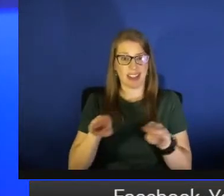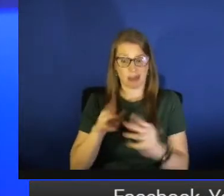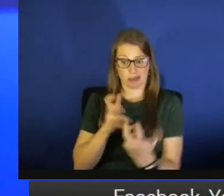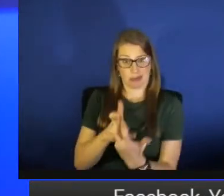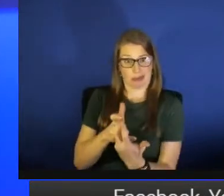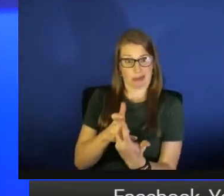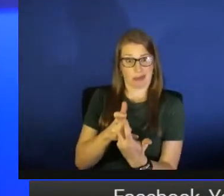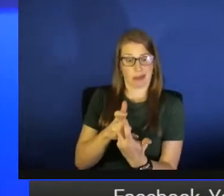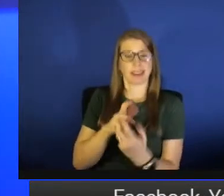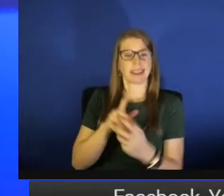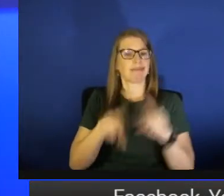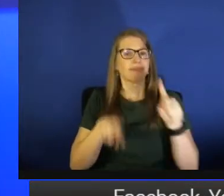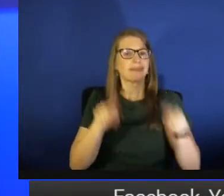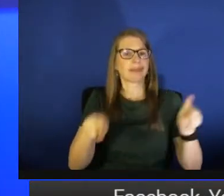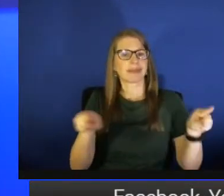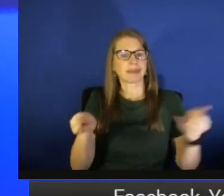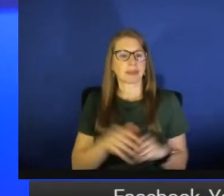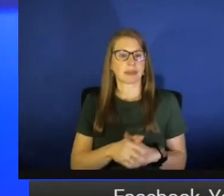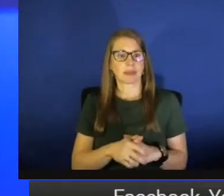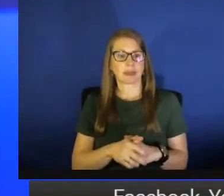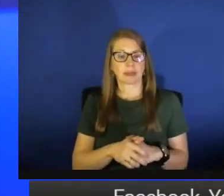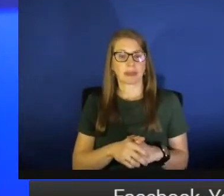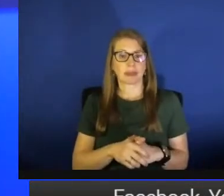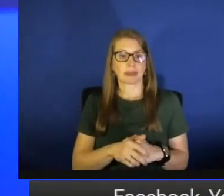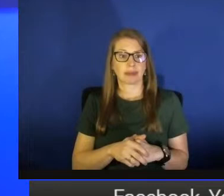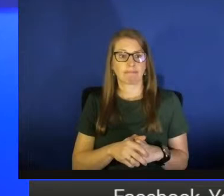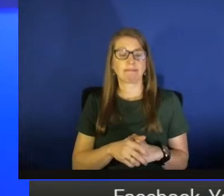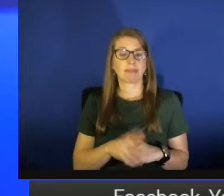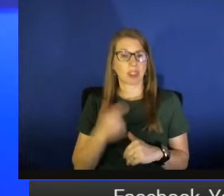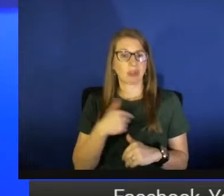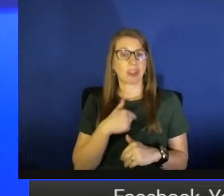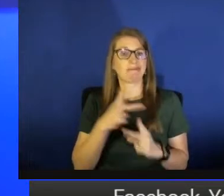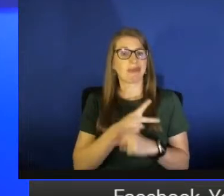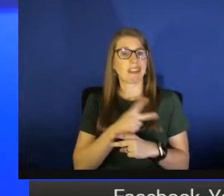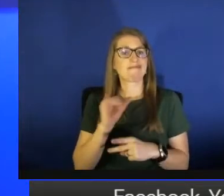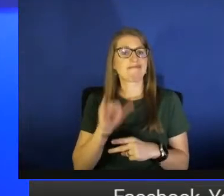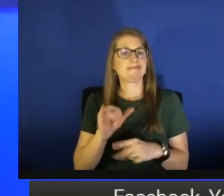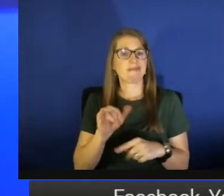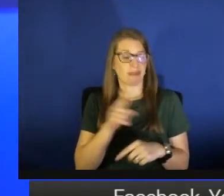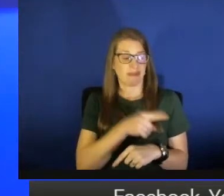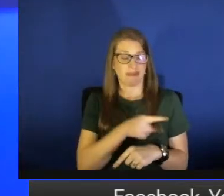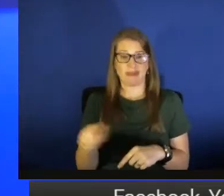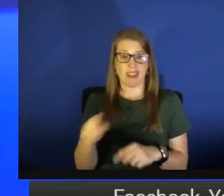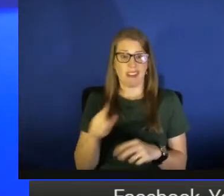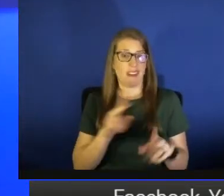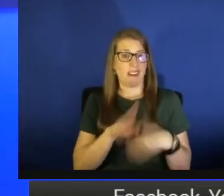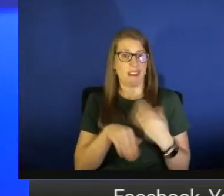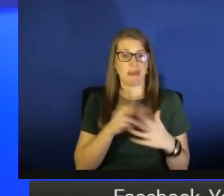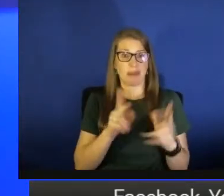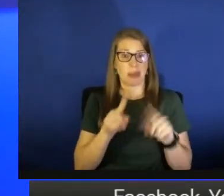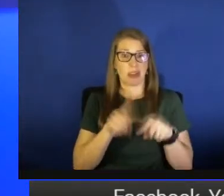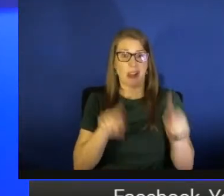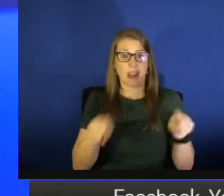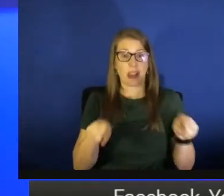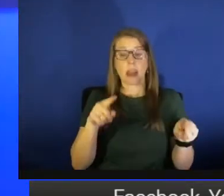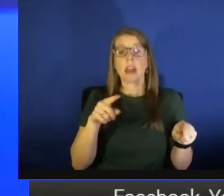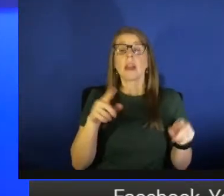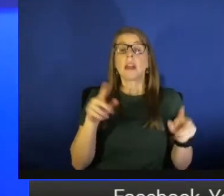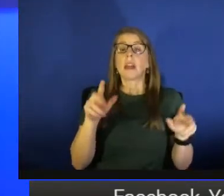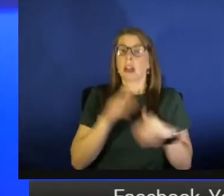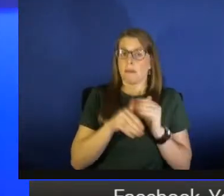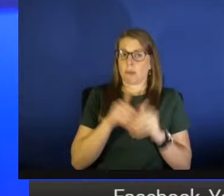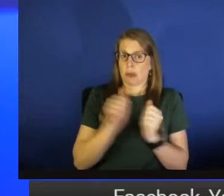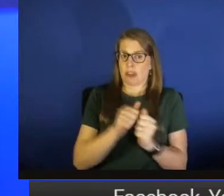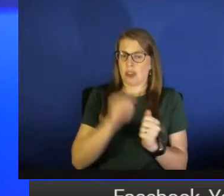learned that a one-size-fits-all didn't fit, that some people were comfortable being together as long as they knew more about the other person. Other people weren't comfortable being